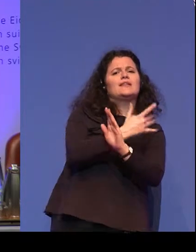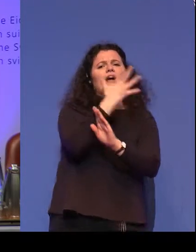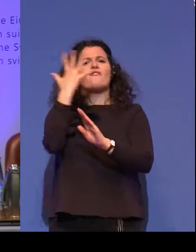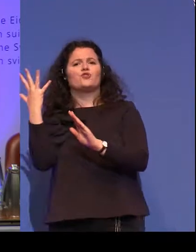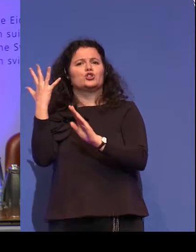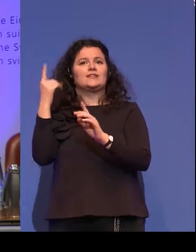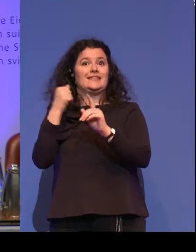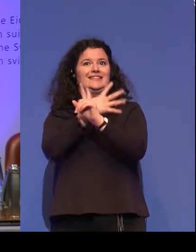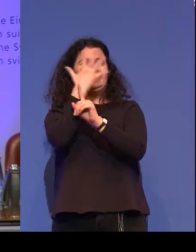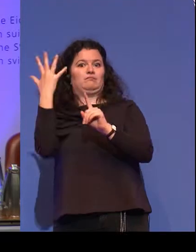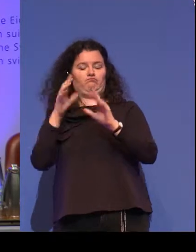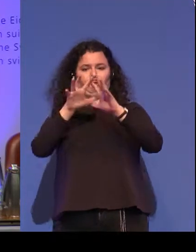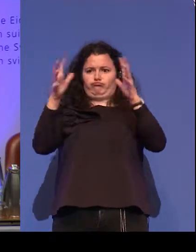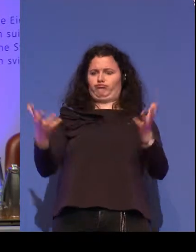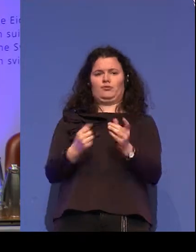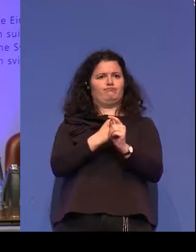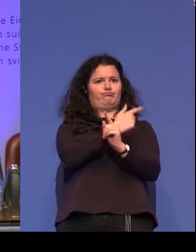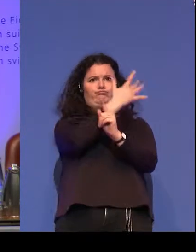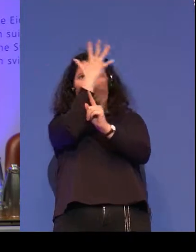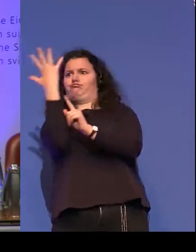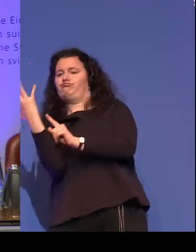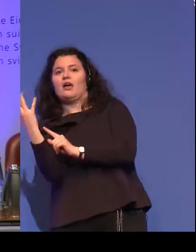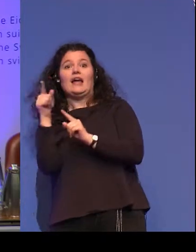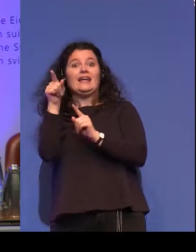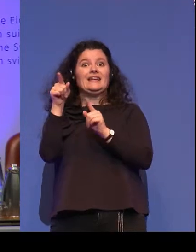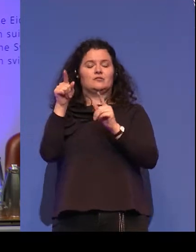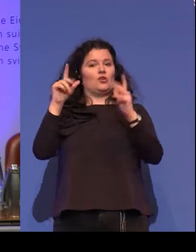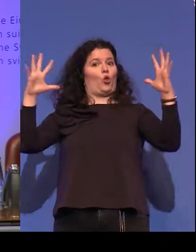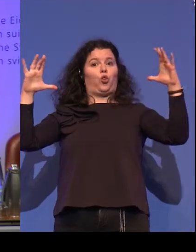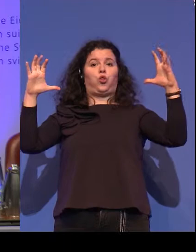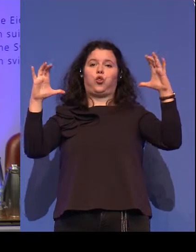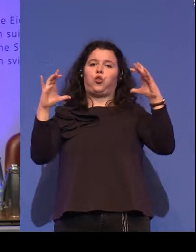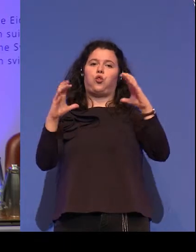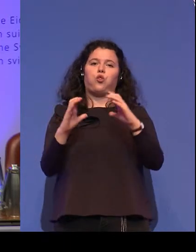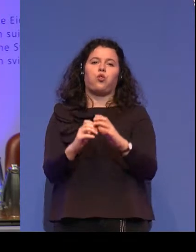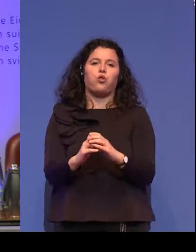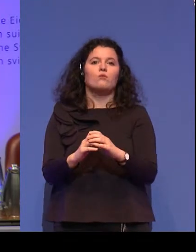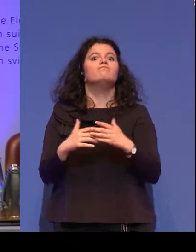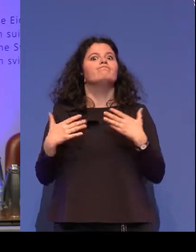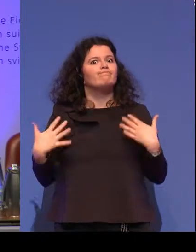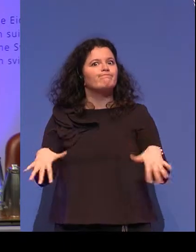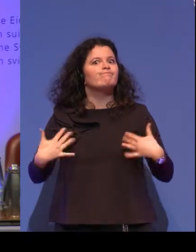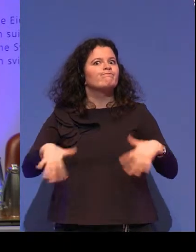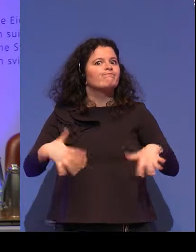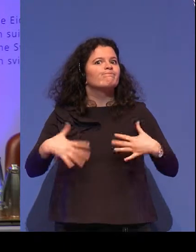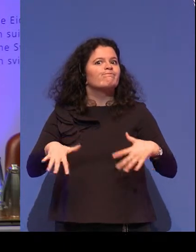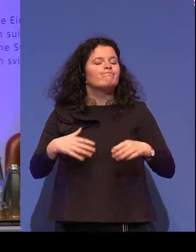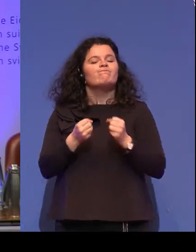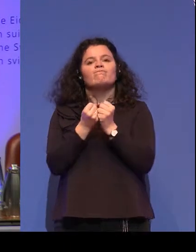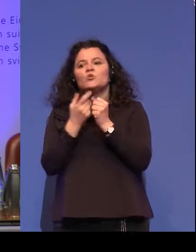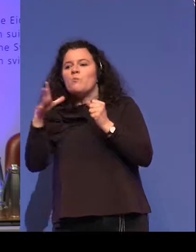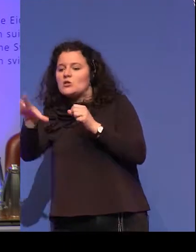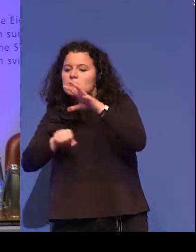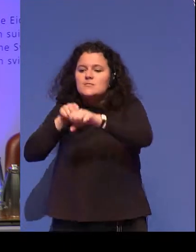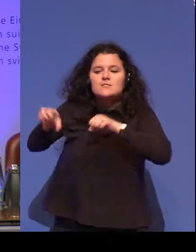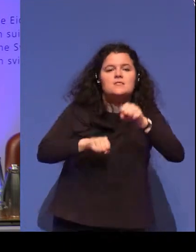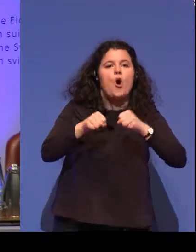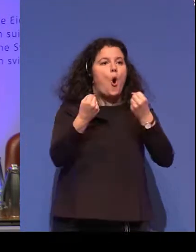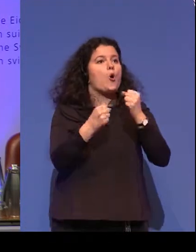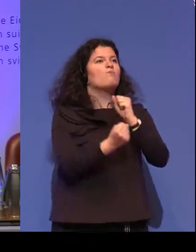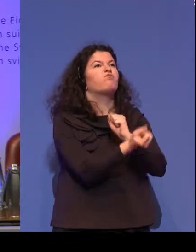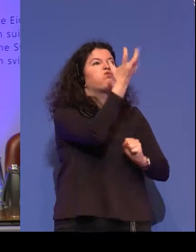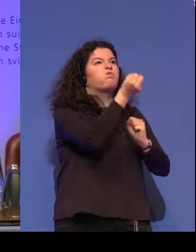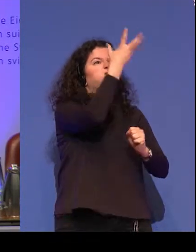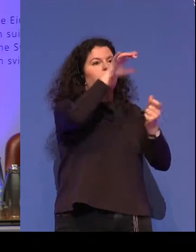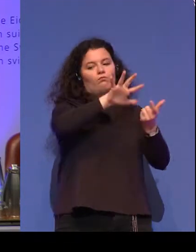biosphere is also deteriorating rapidly and significantly from overuse and from pollution.